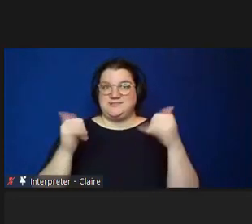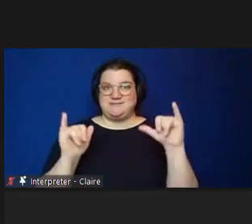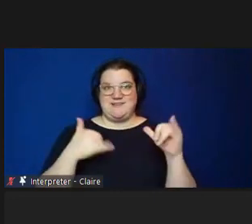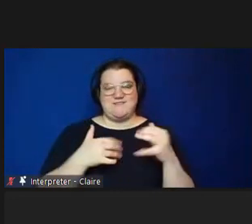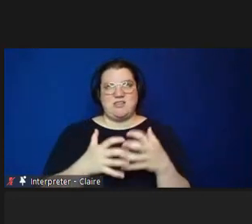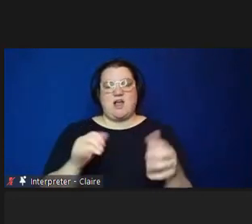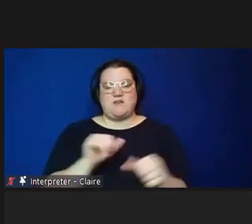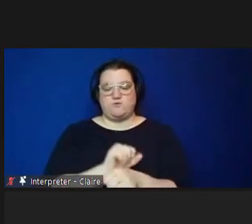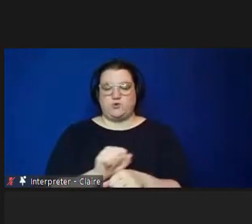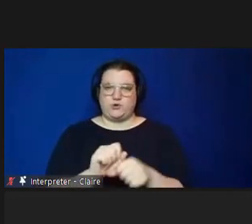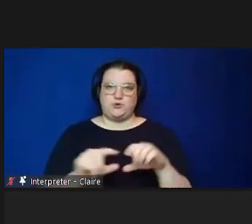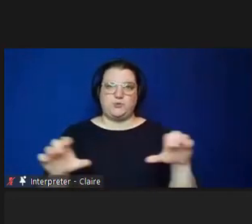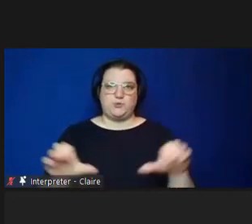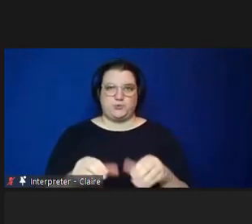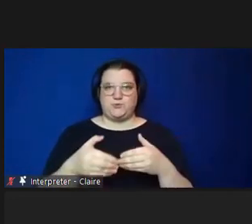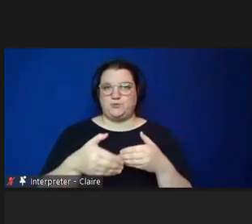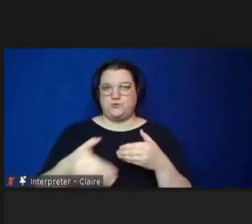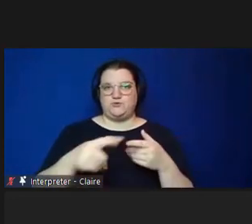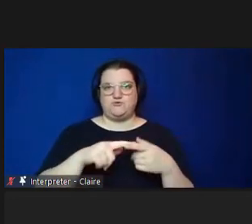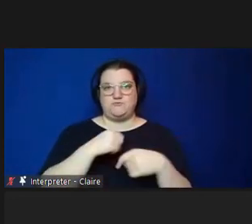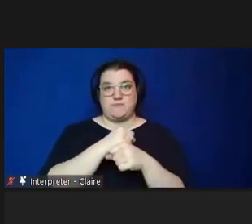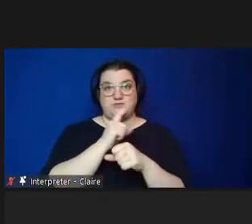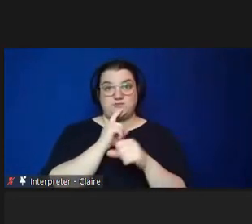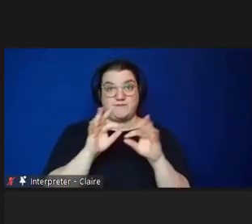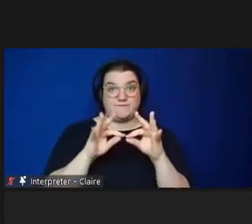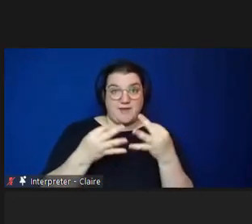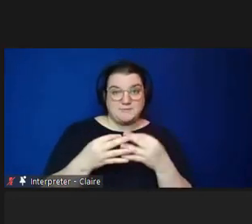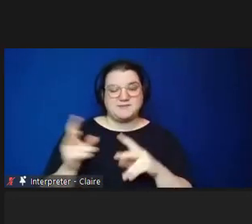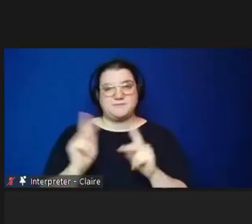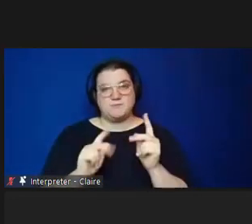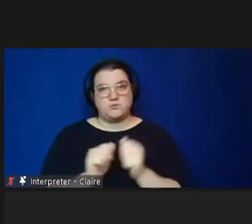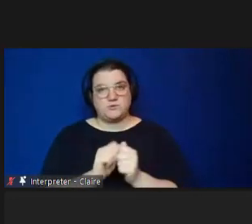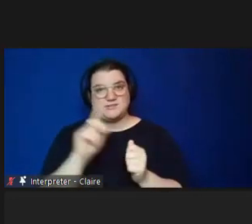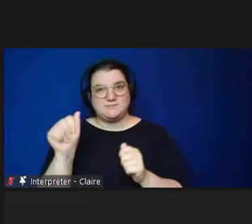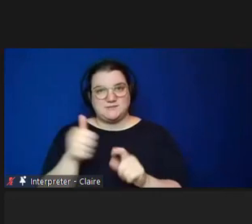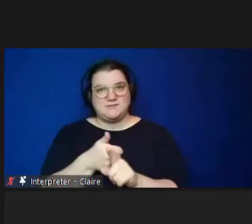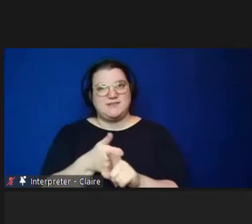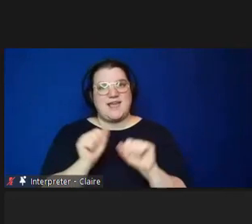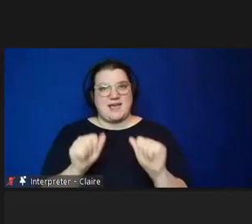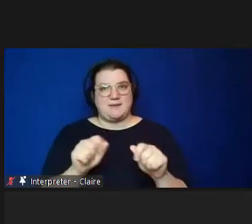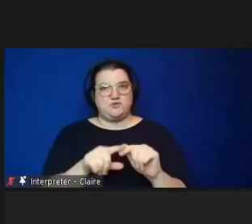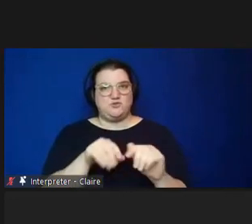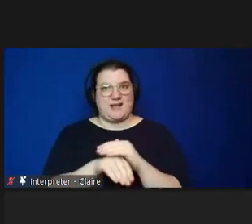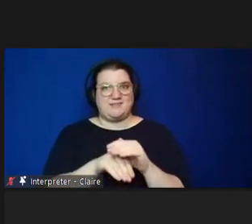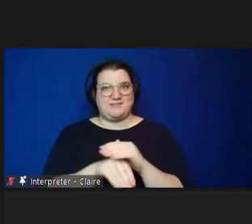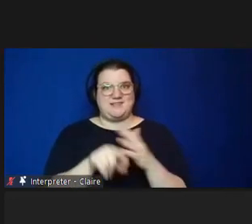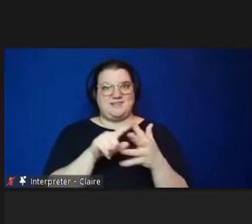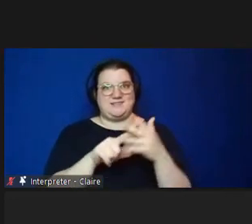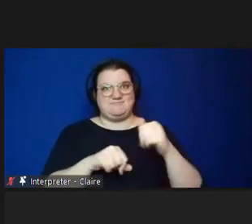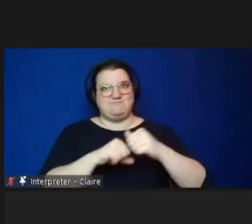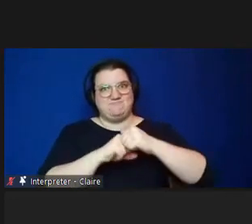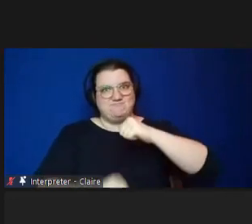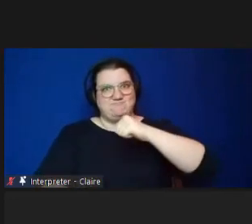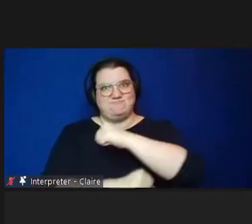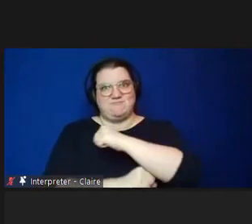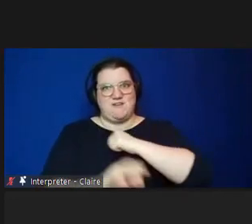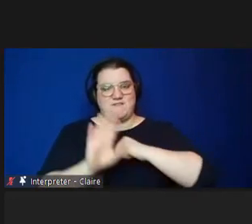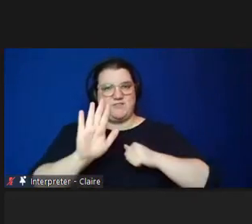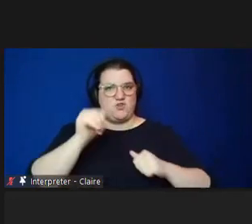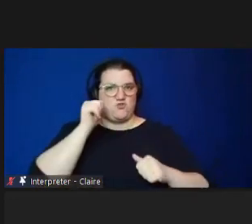make sure that these families and people with disabilities are able to access these pillars of their everyday